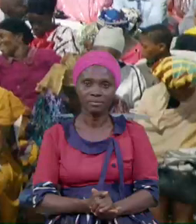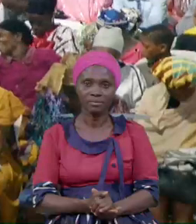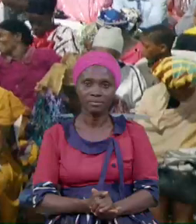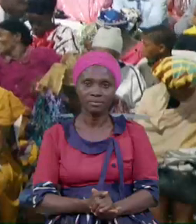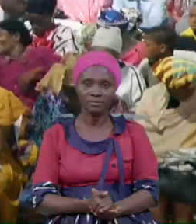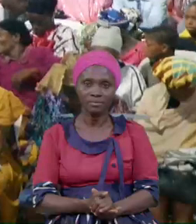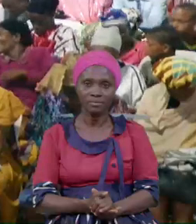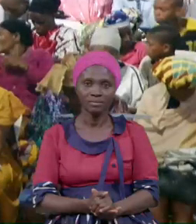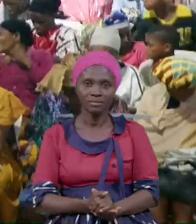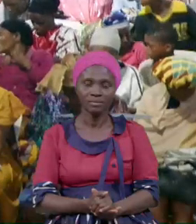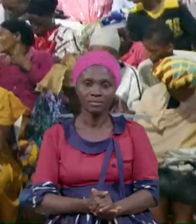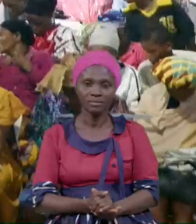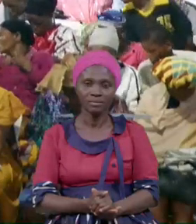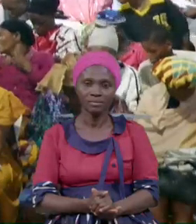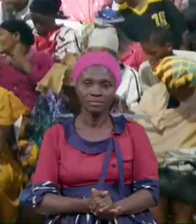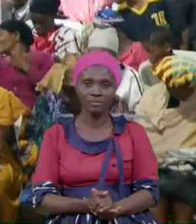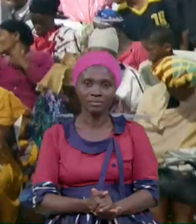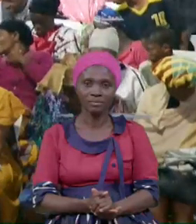Attend to everybody.